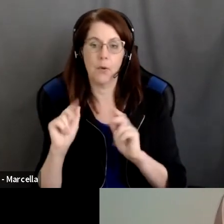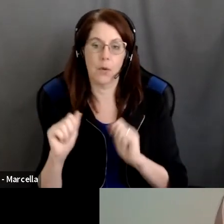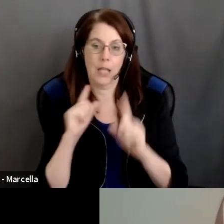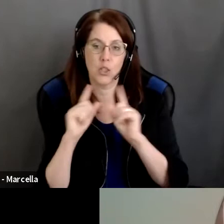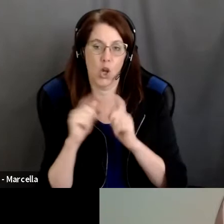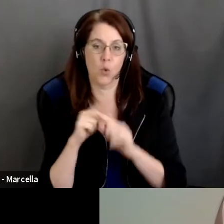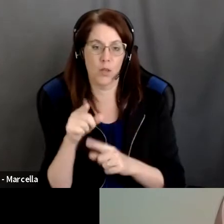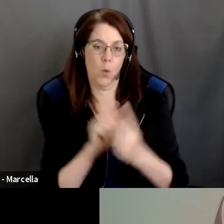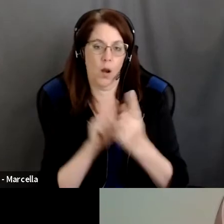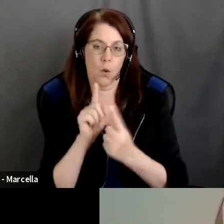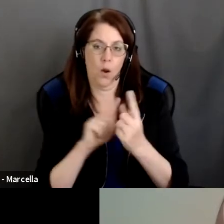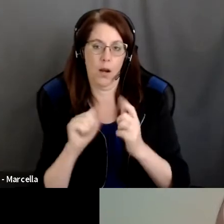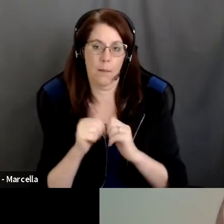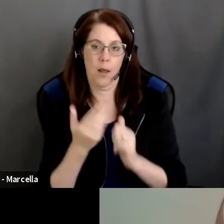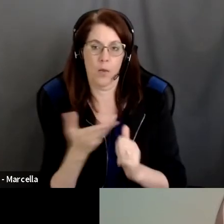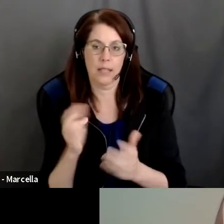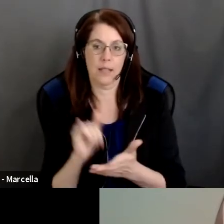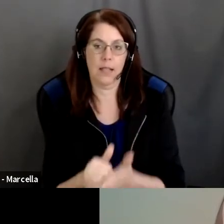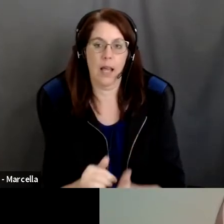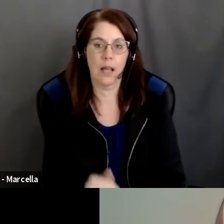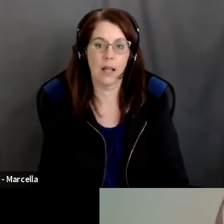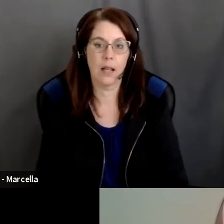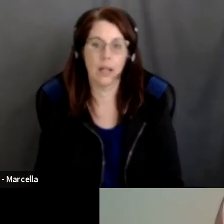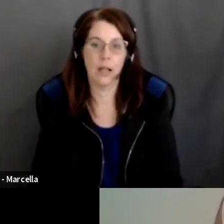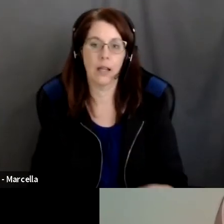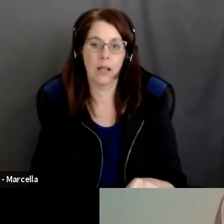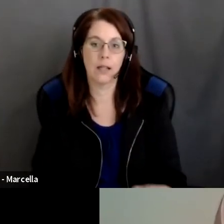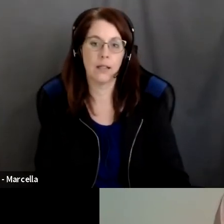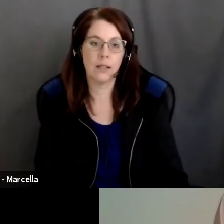you one-on-one about things like that.